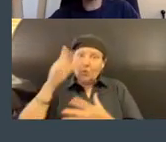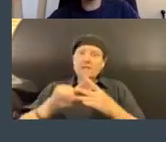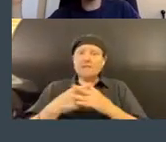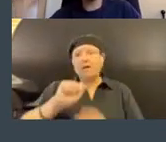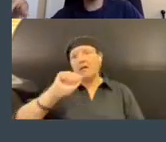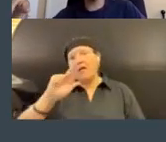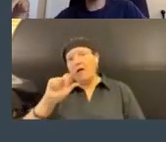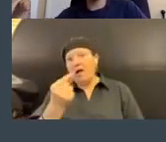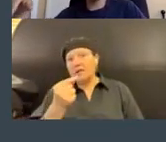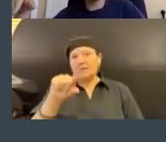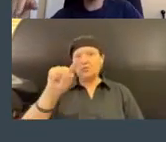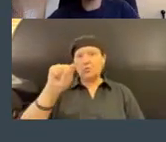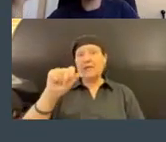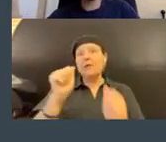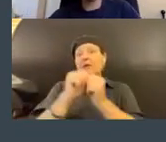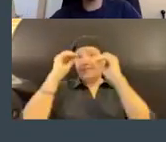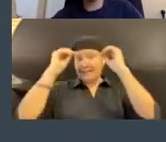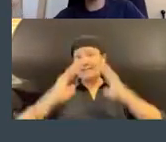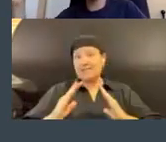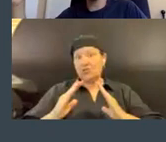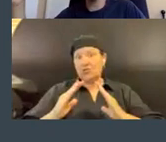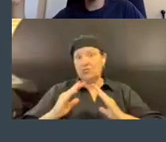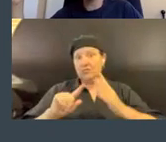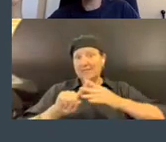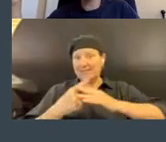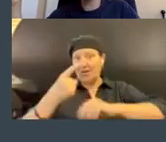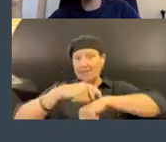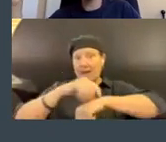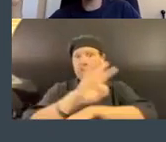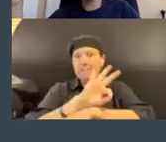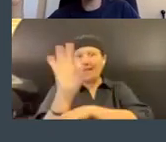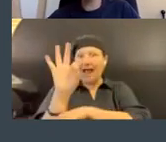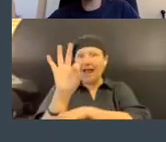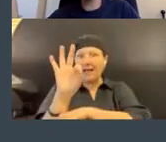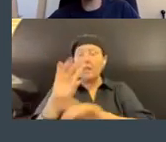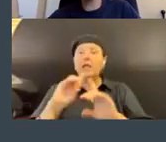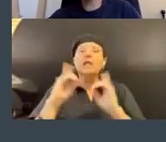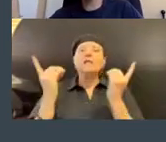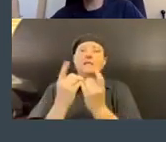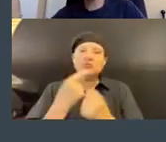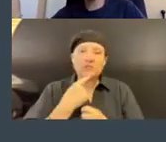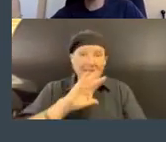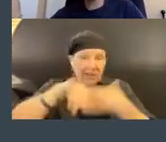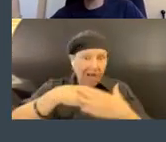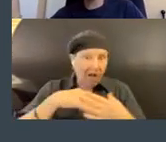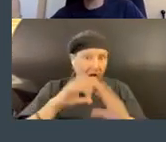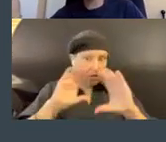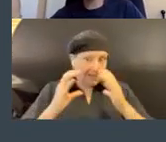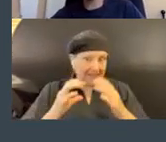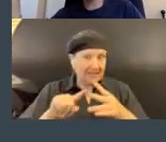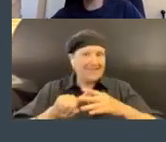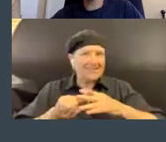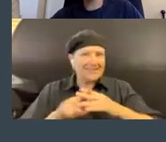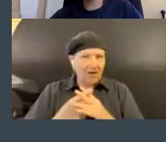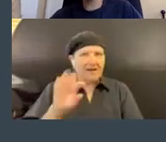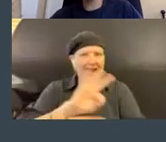with the teacher, and that will start at 9 o'clock. The district has outlined that all of its classes pretty much start at 9 o'clock. And so